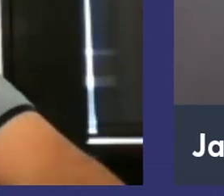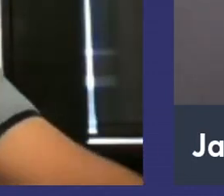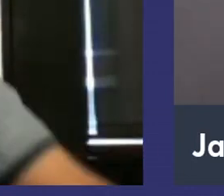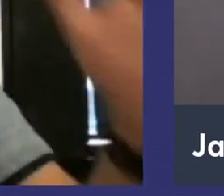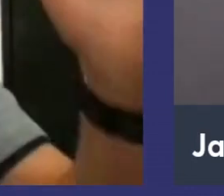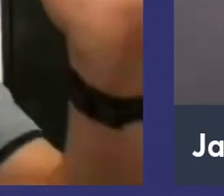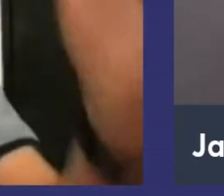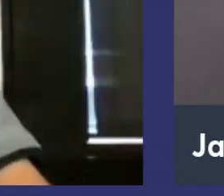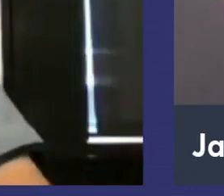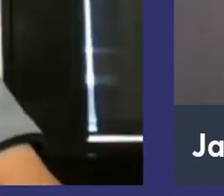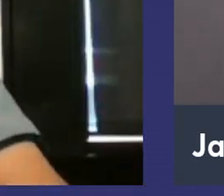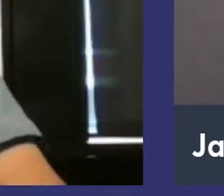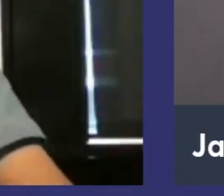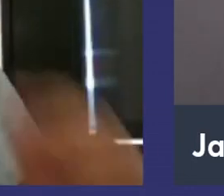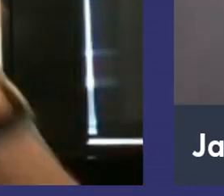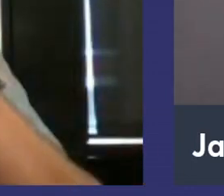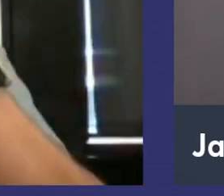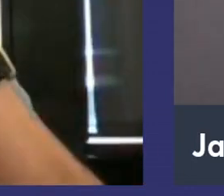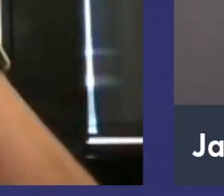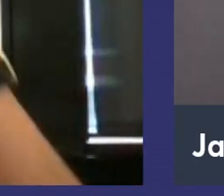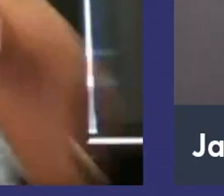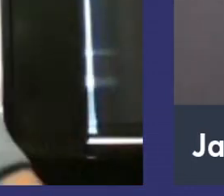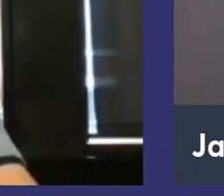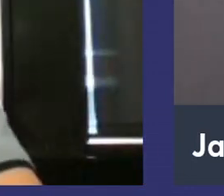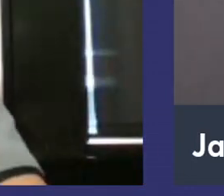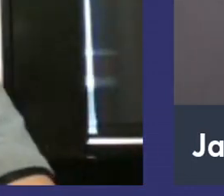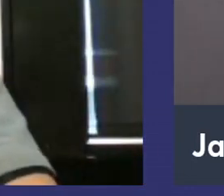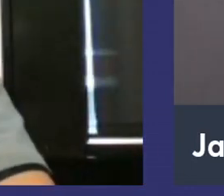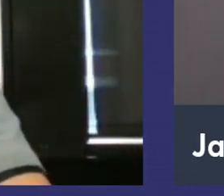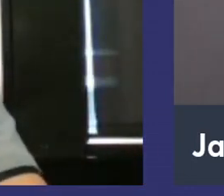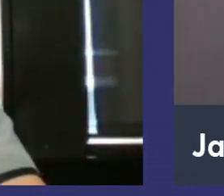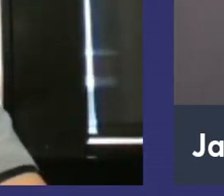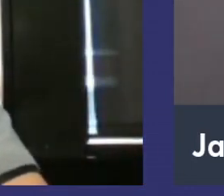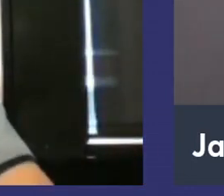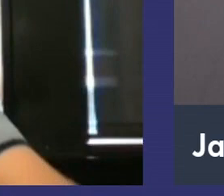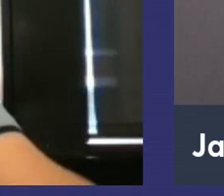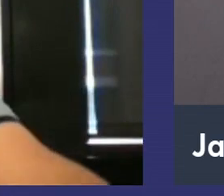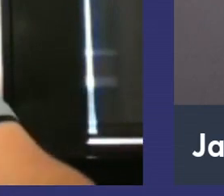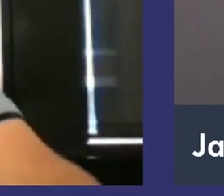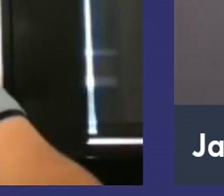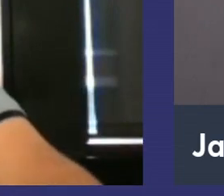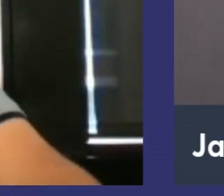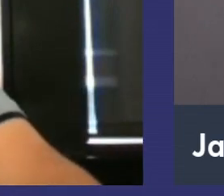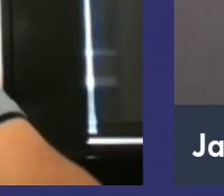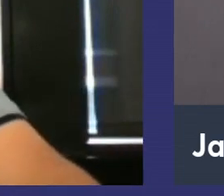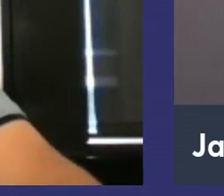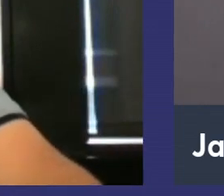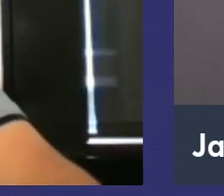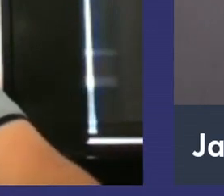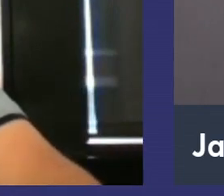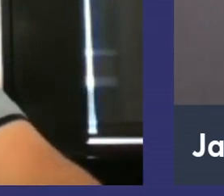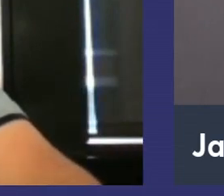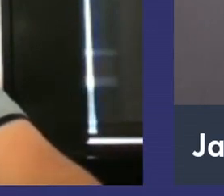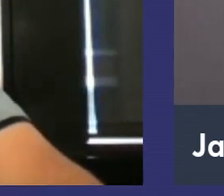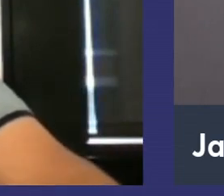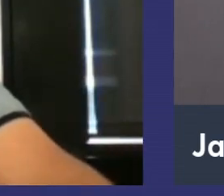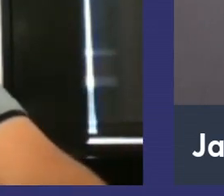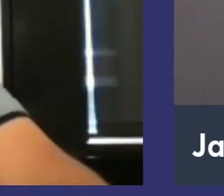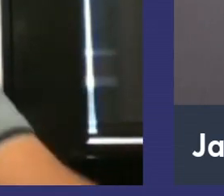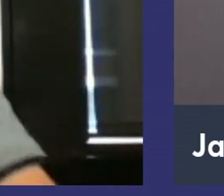Hey, Roberto, how's it Hey, going? hello. You know, Welcome. Thank you for it's having me. it's going really, really well, as you can